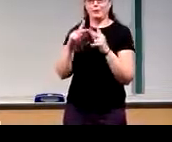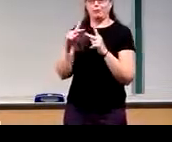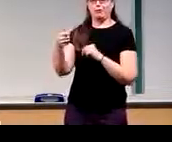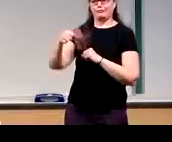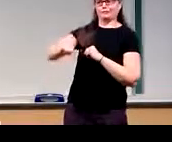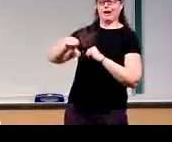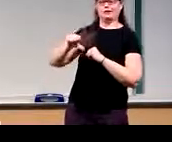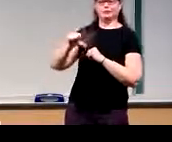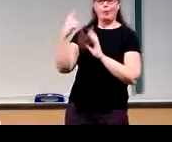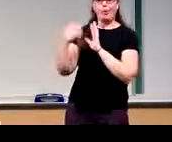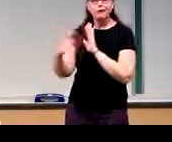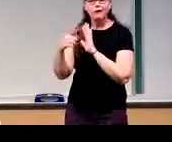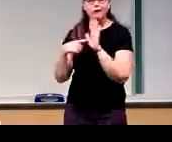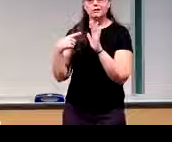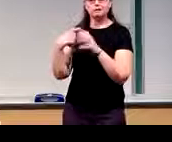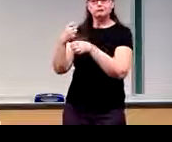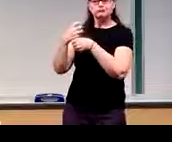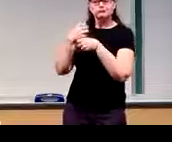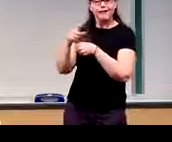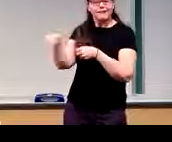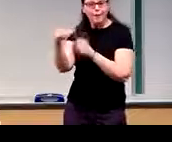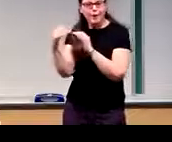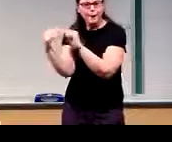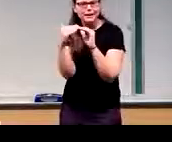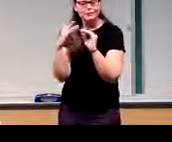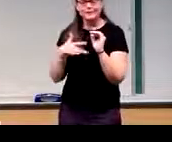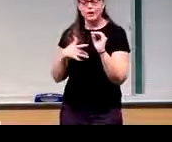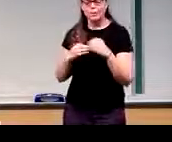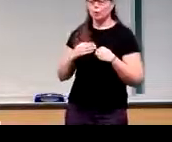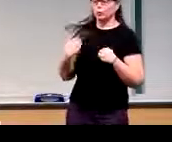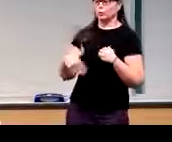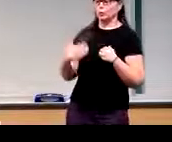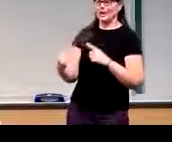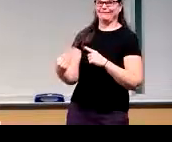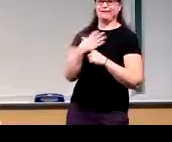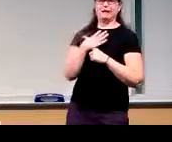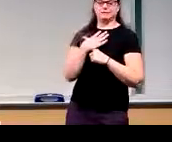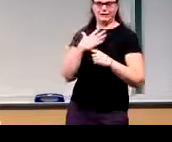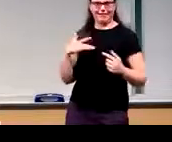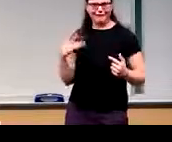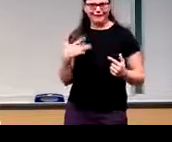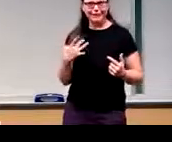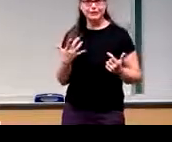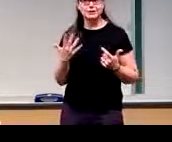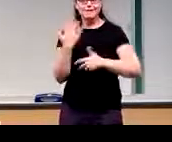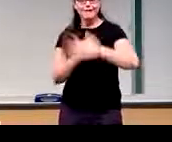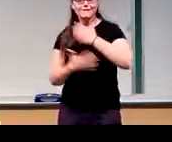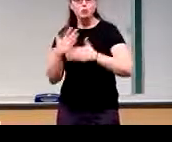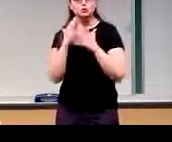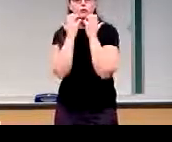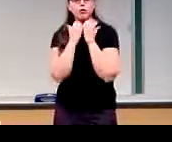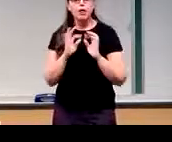And criticism by their peers really affect feelings of social and personal worth.